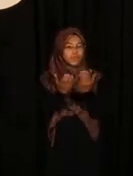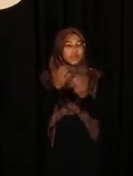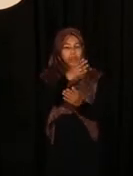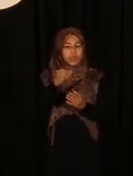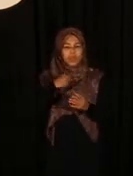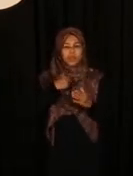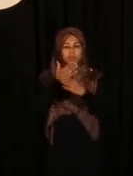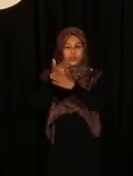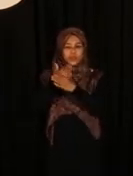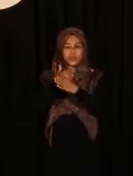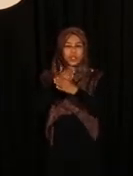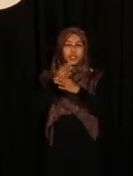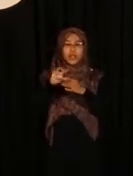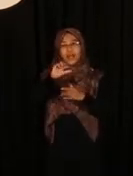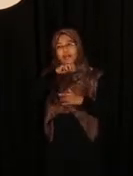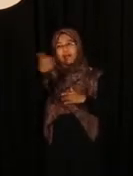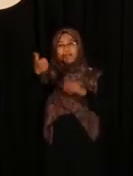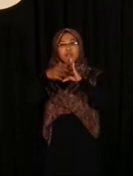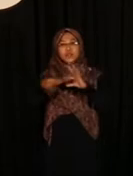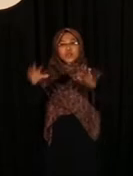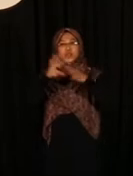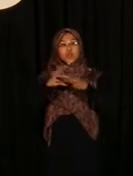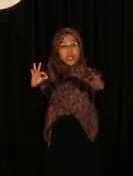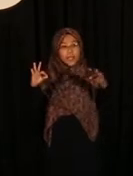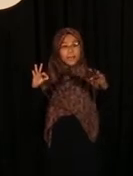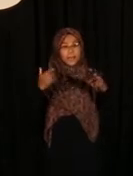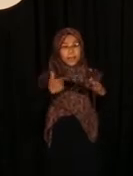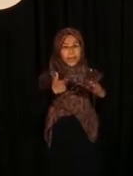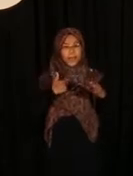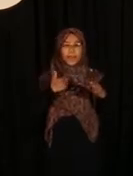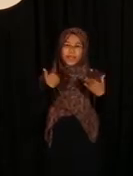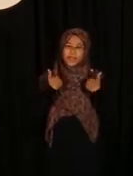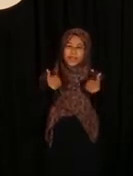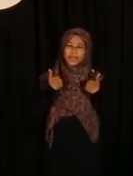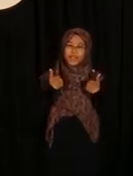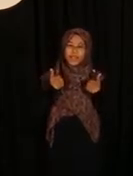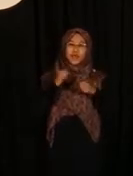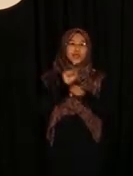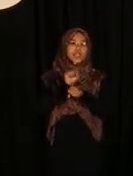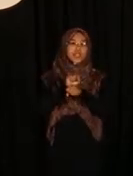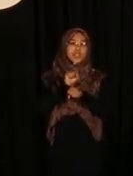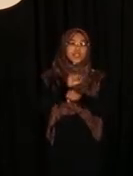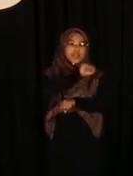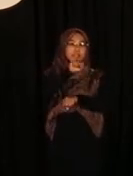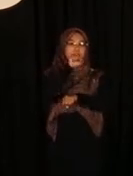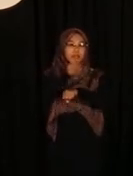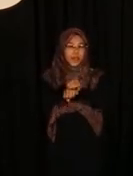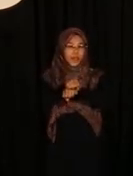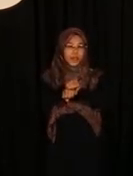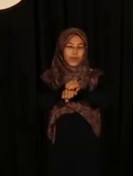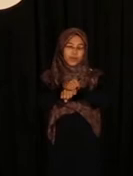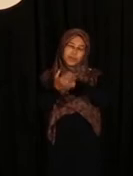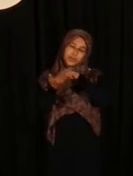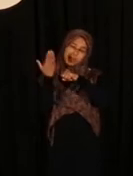I would like to share a story, another story. I had a chance to actually work in Singapore a couple years